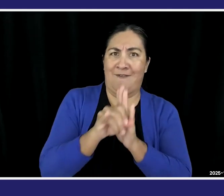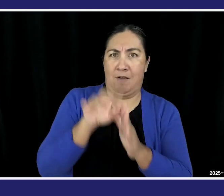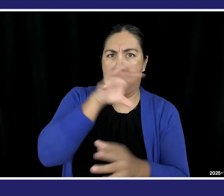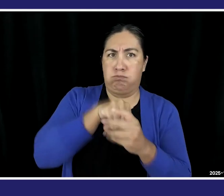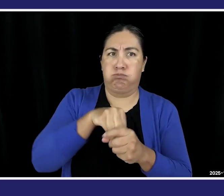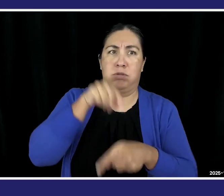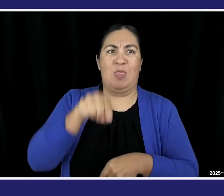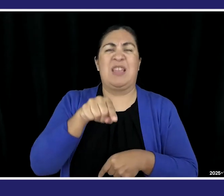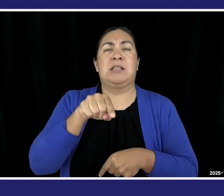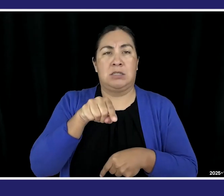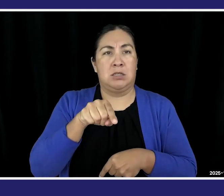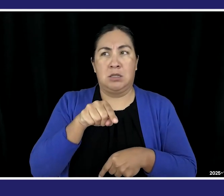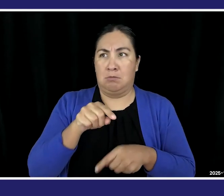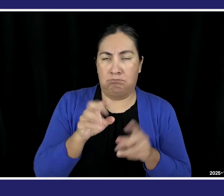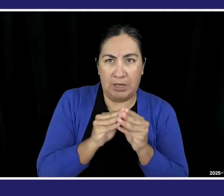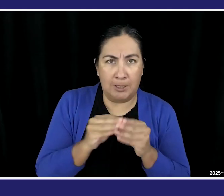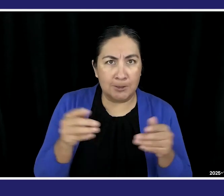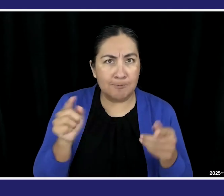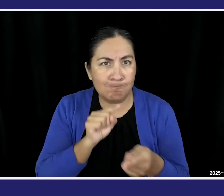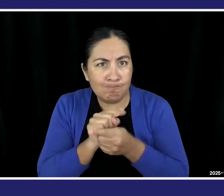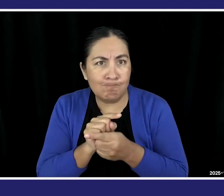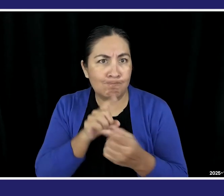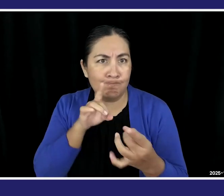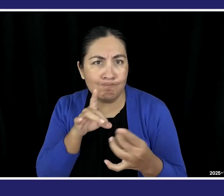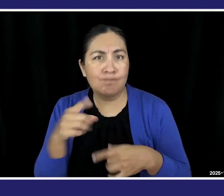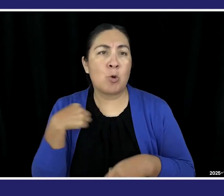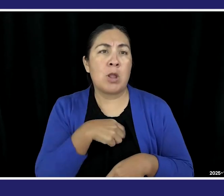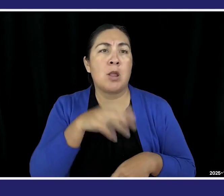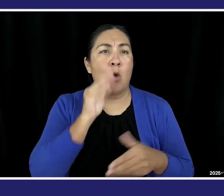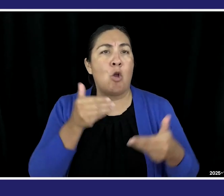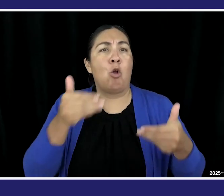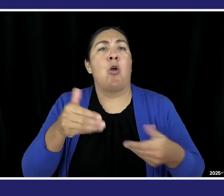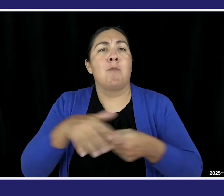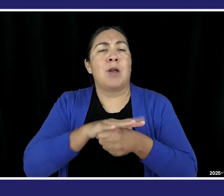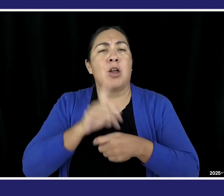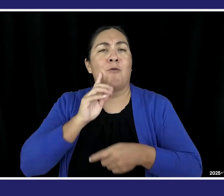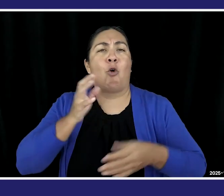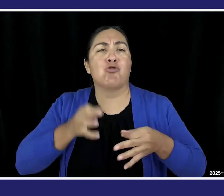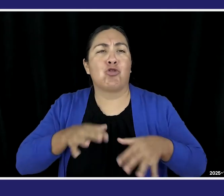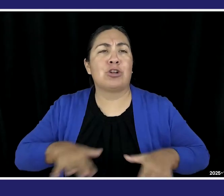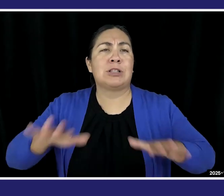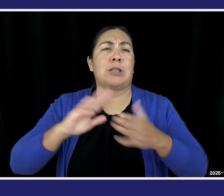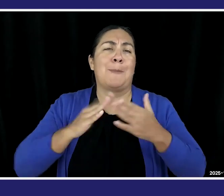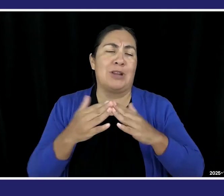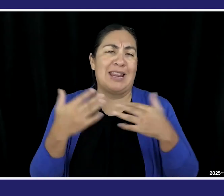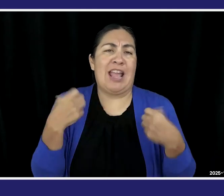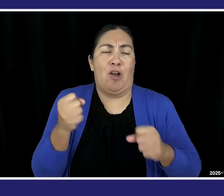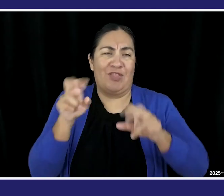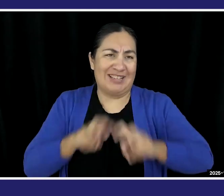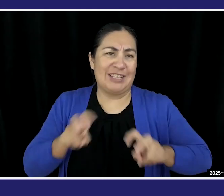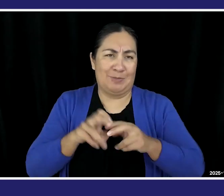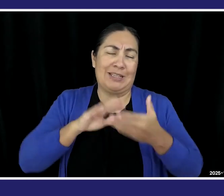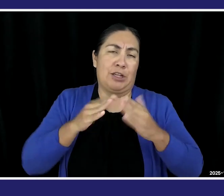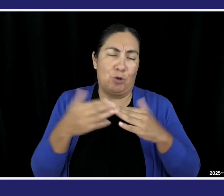health jurisdiction-led community health assessments and community health improvement plans. And if folks have not been